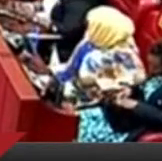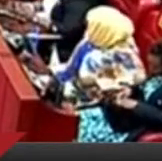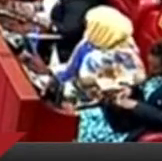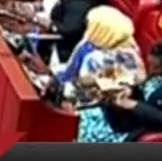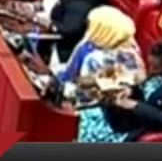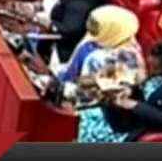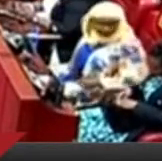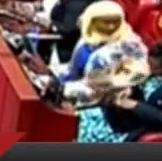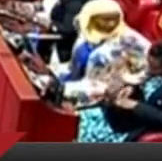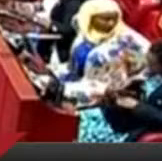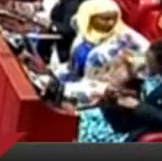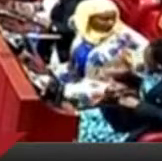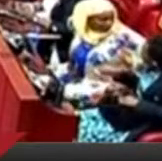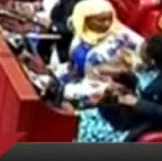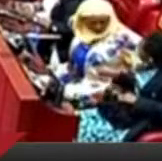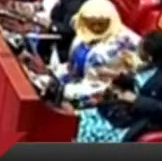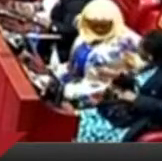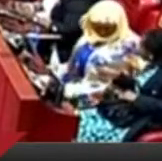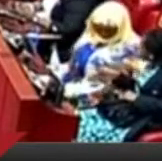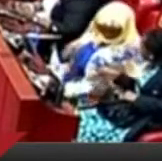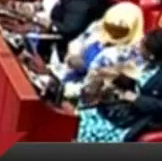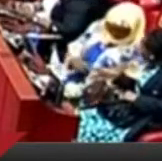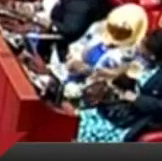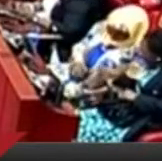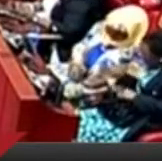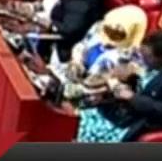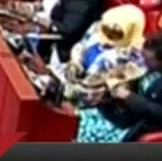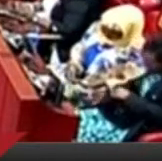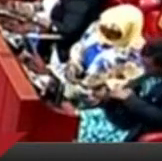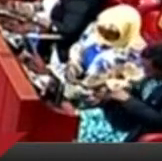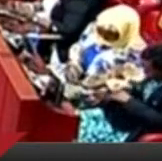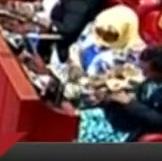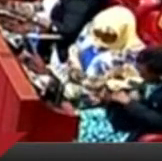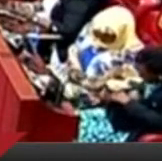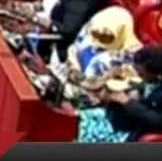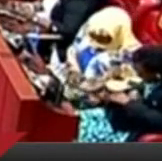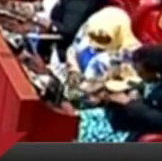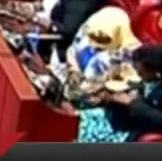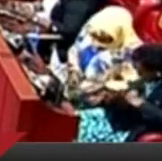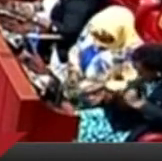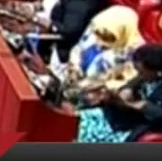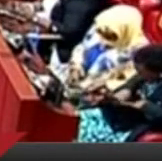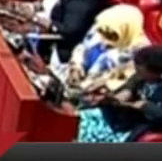Awendo, Oino John Walter.